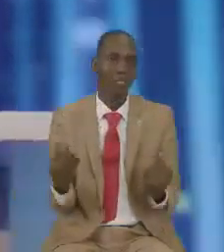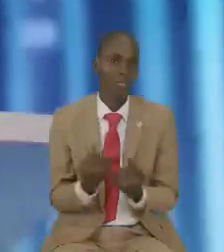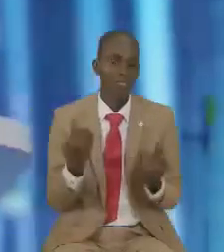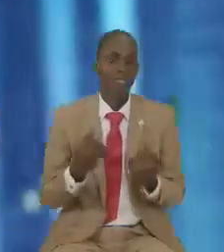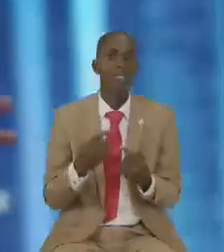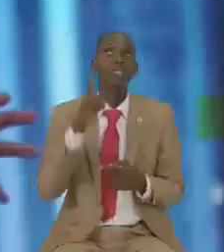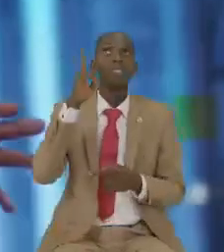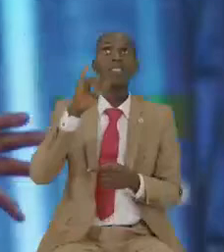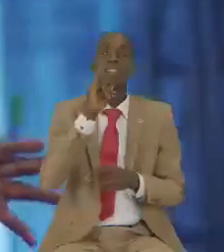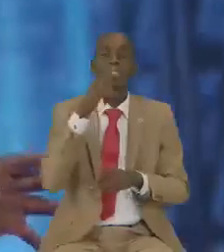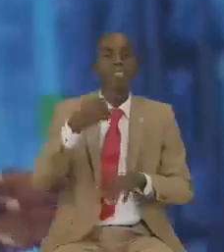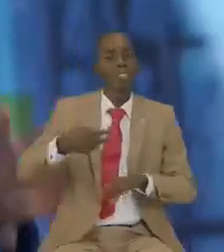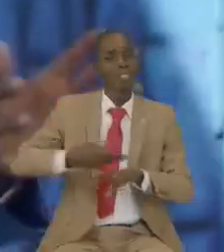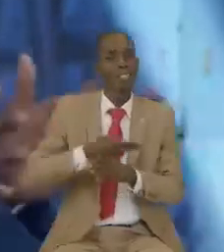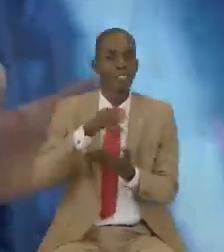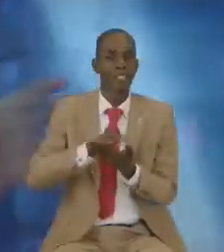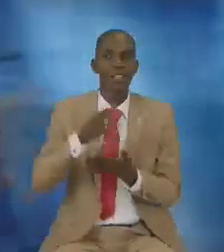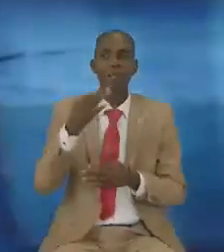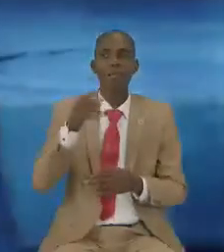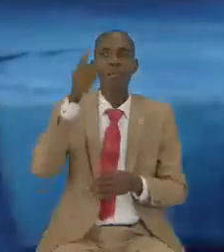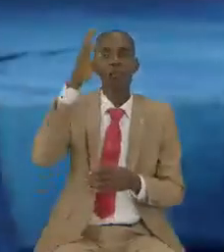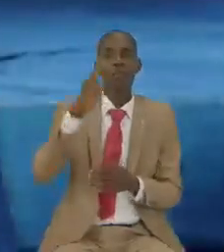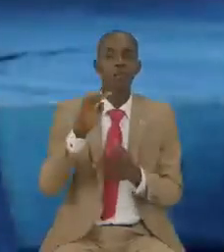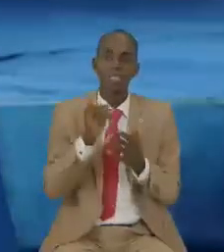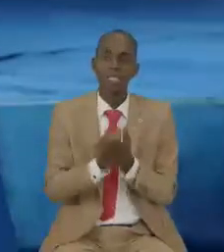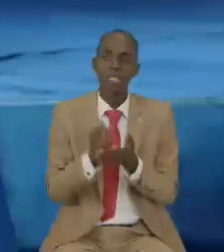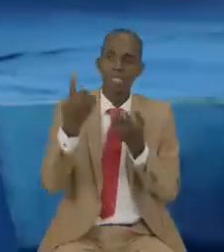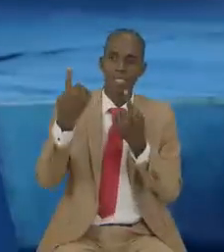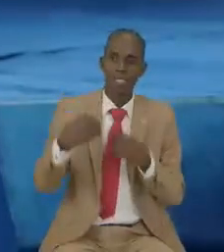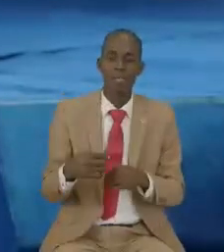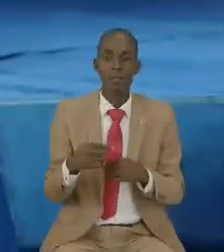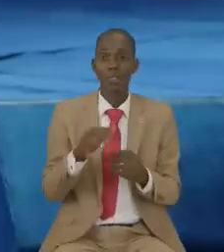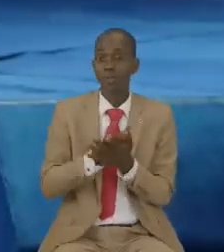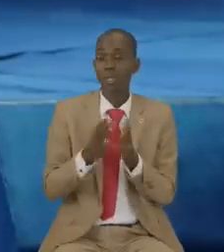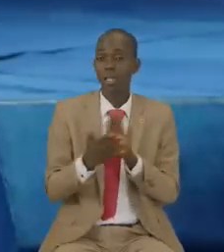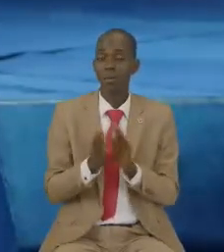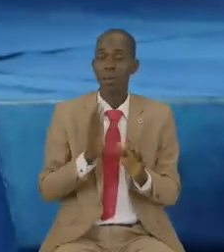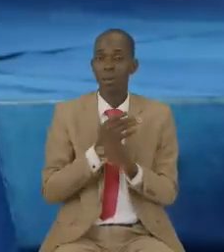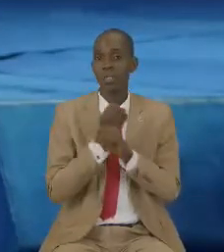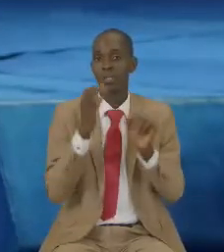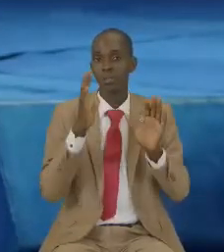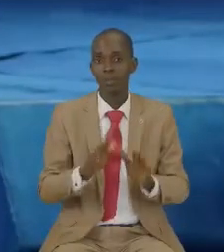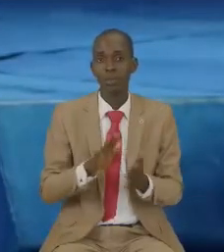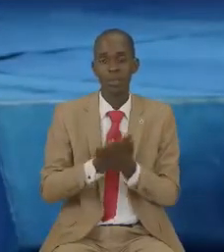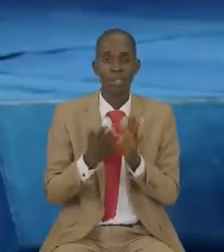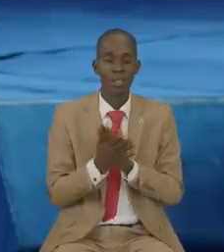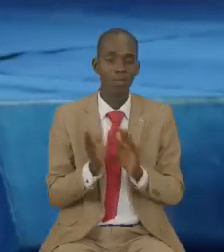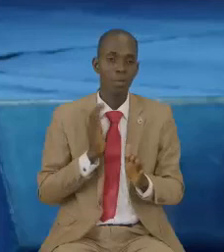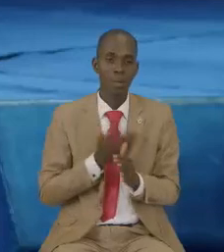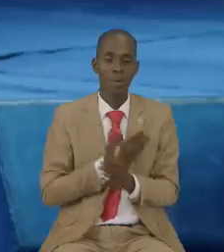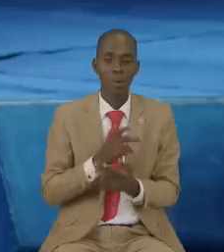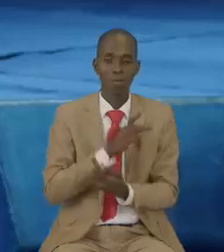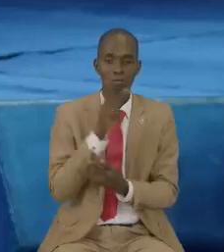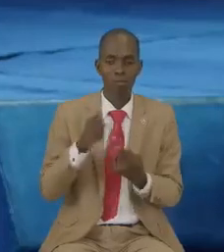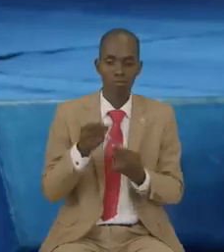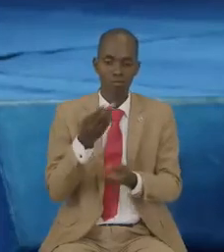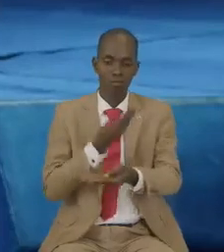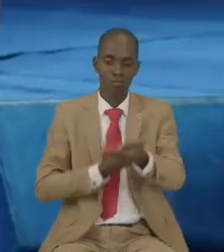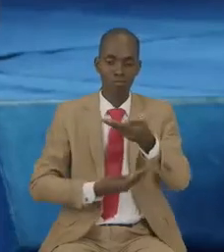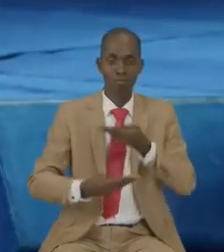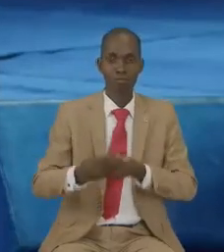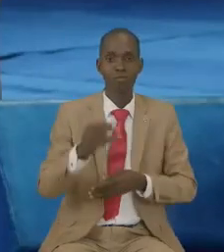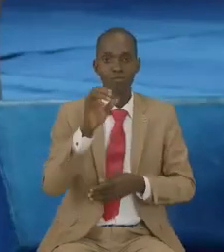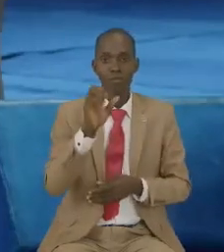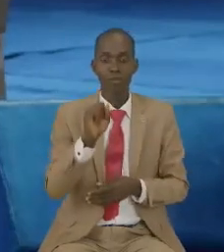the Lamb of God that came as Savior, came as substitute, came as the